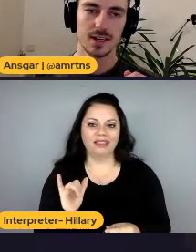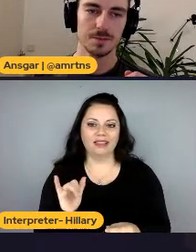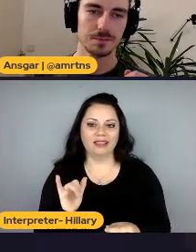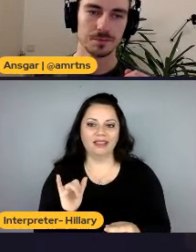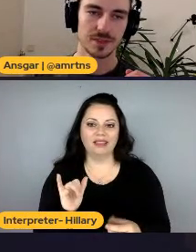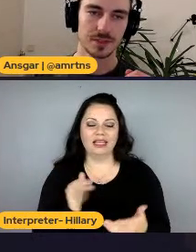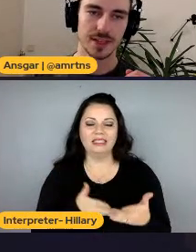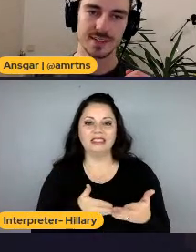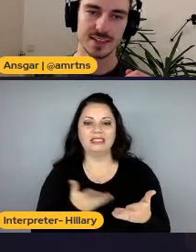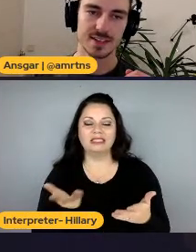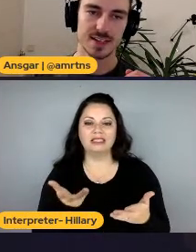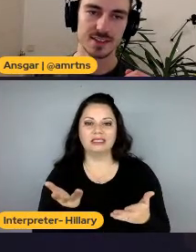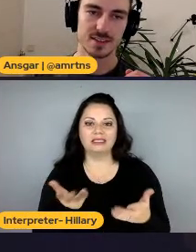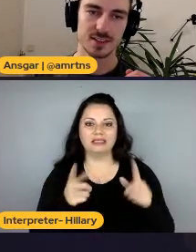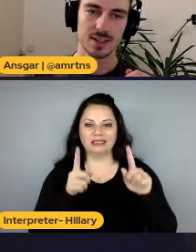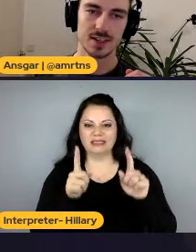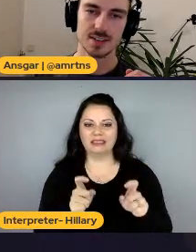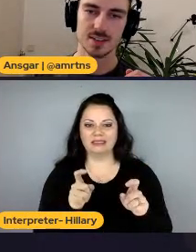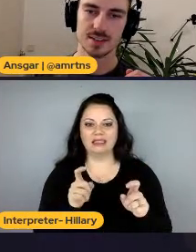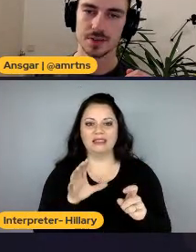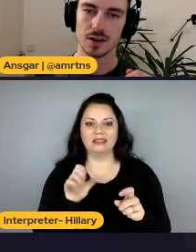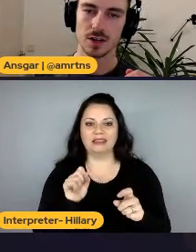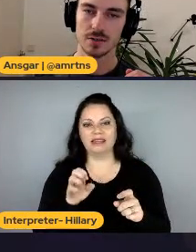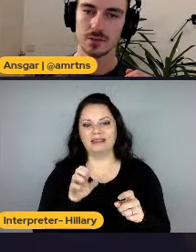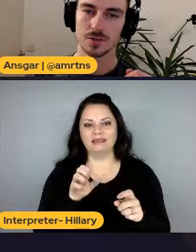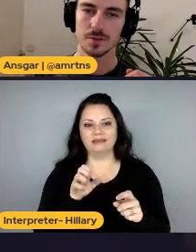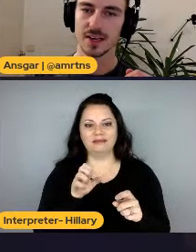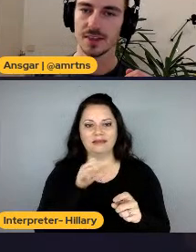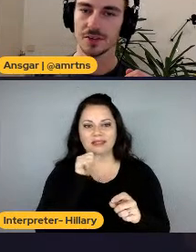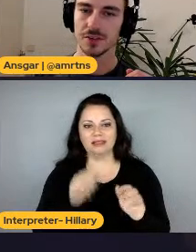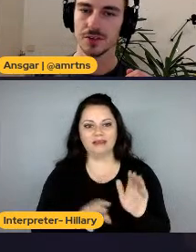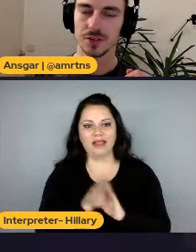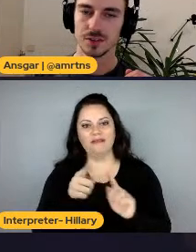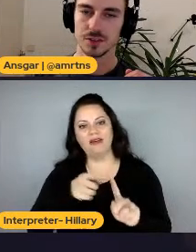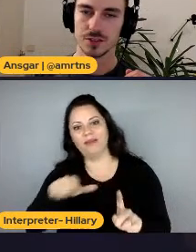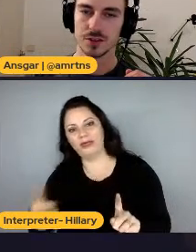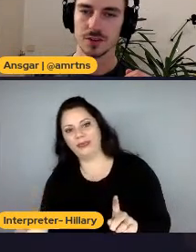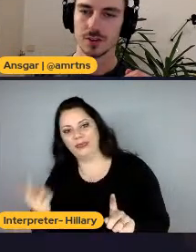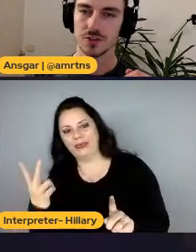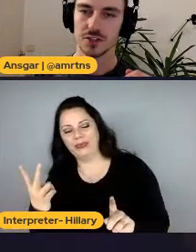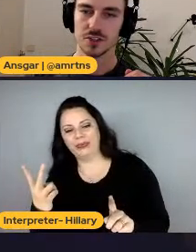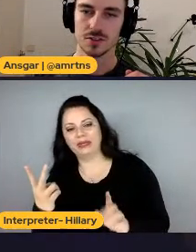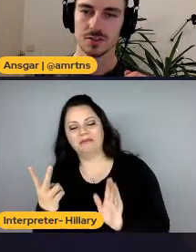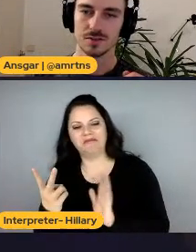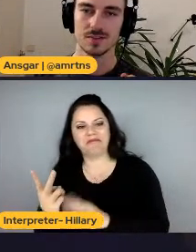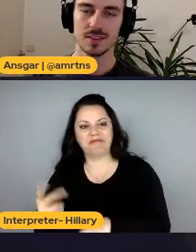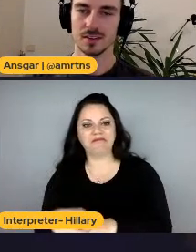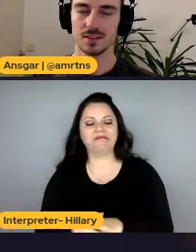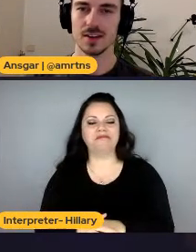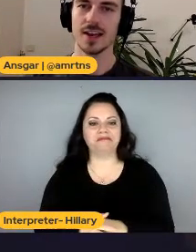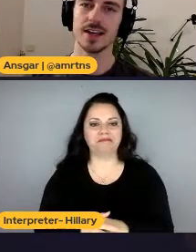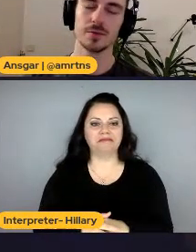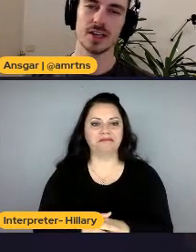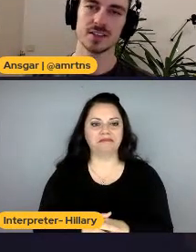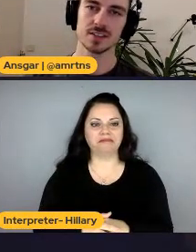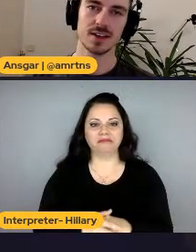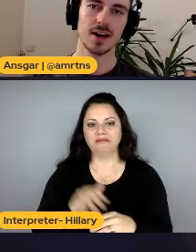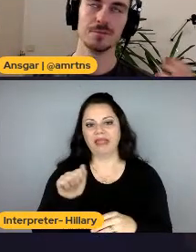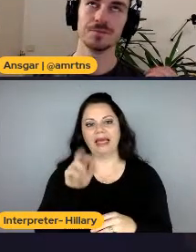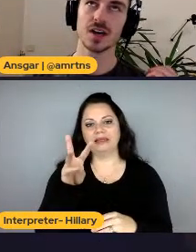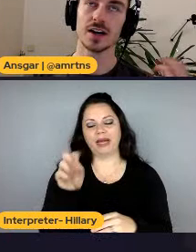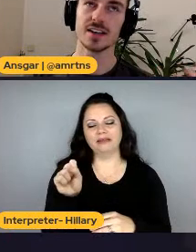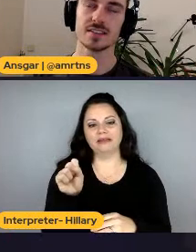it's that test case doesn't differ a lot from the other two. So just the